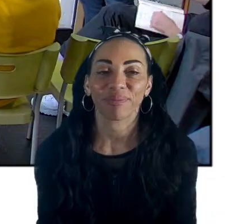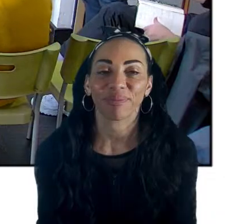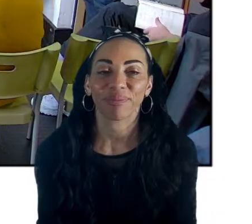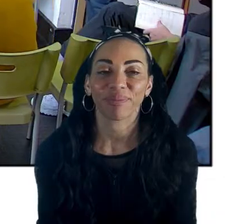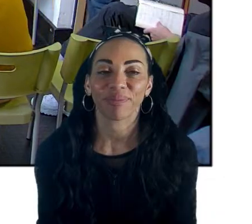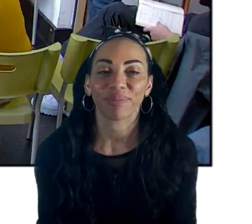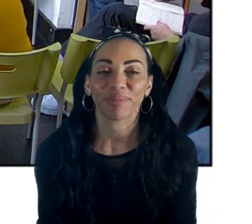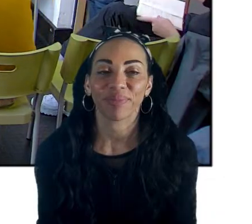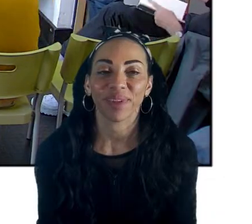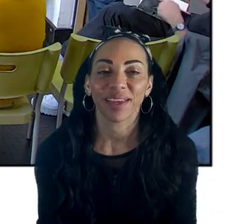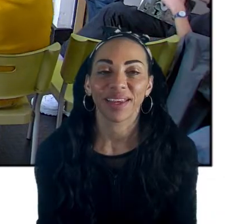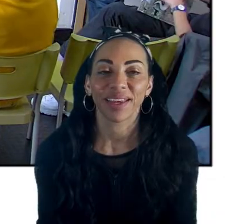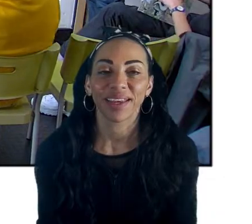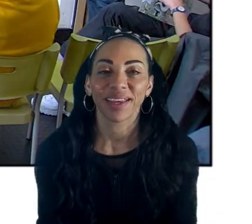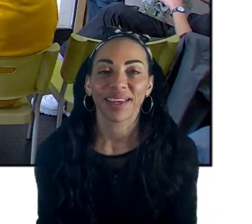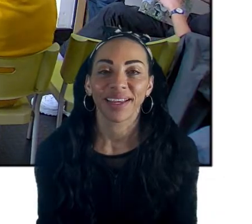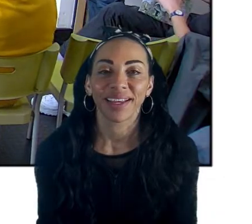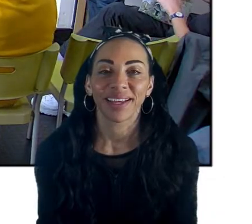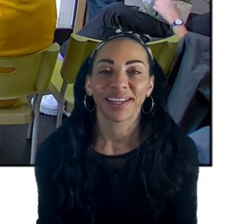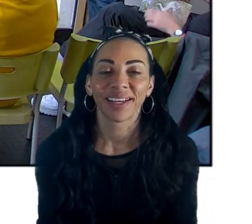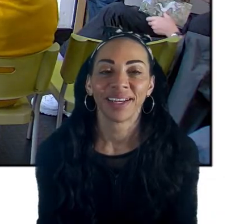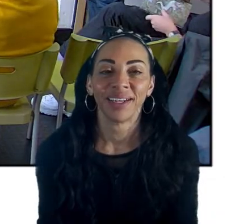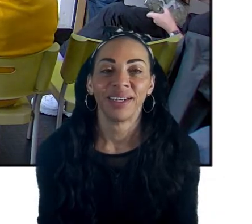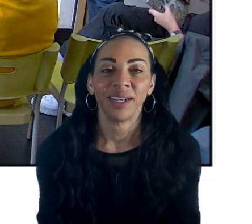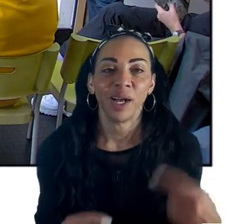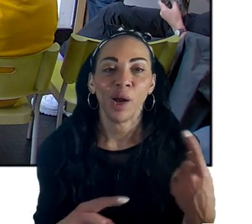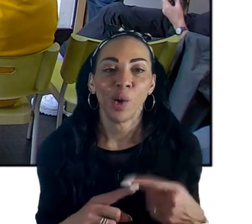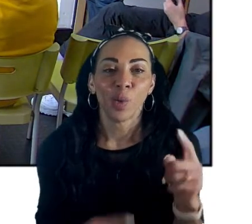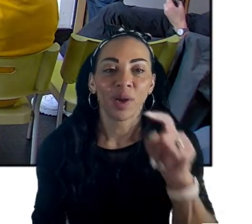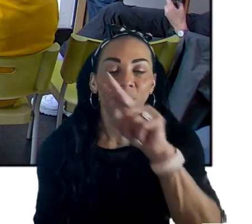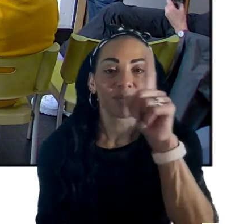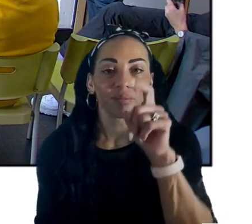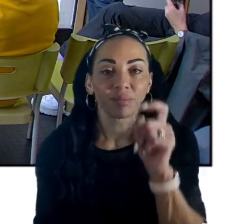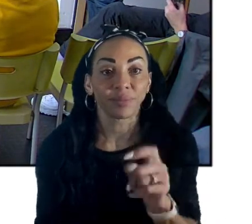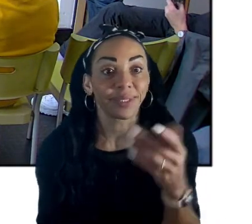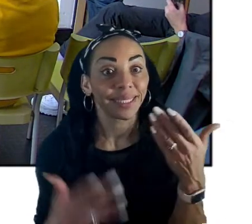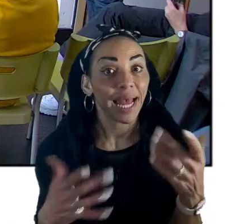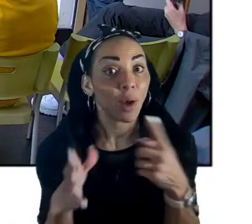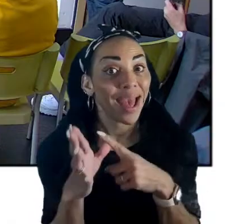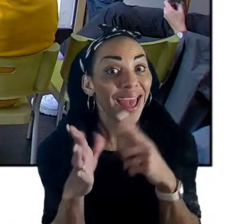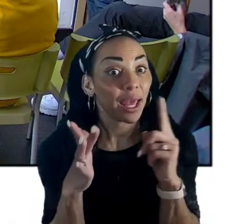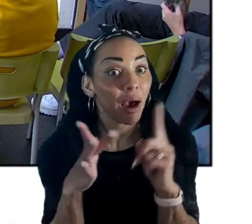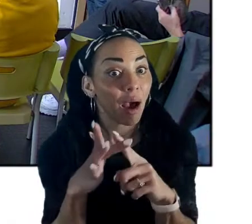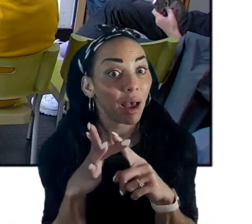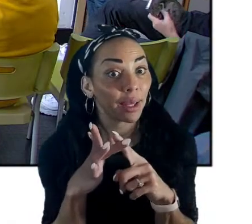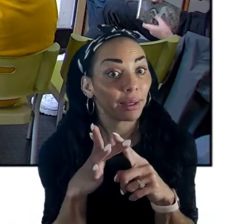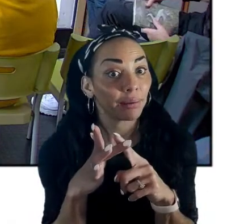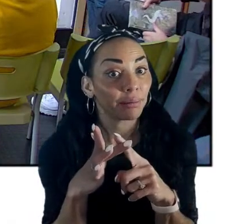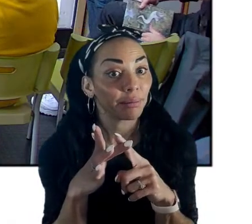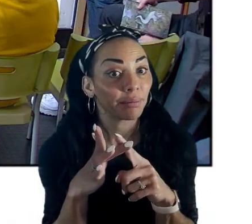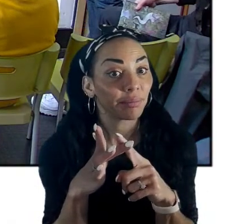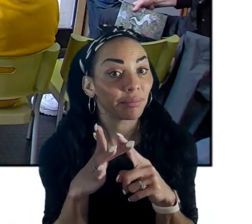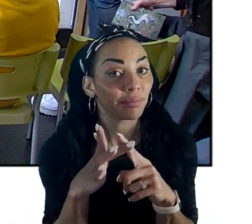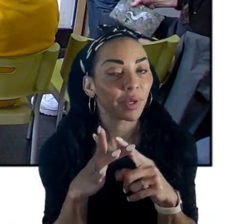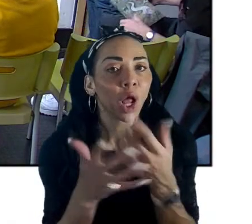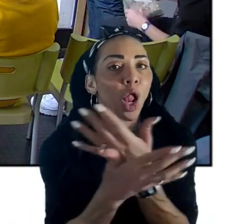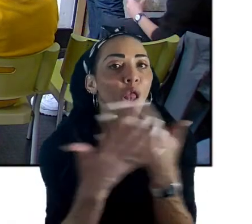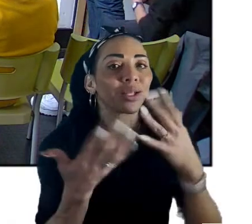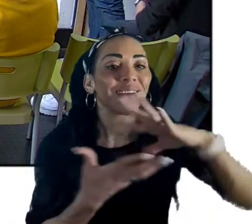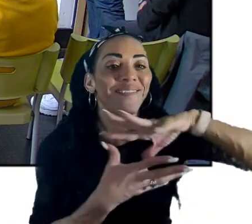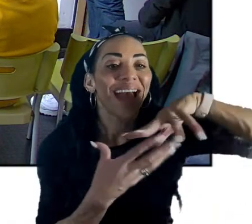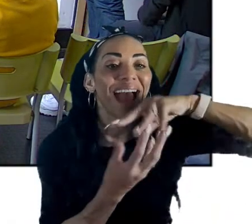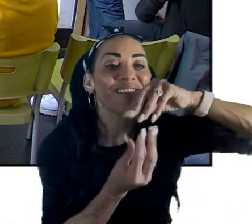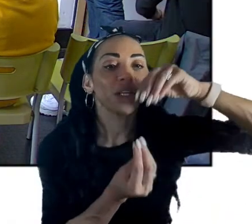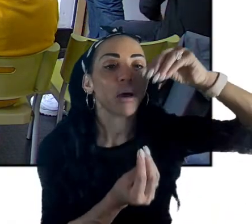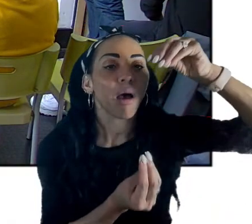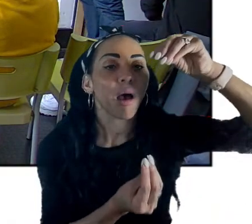Hi, just a quick question. Are you going to consider now, with the advent of AI and these avatars now that are going to be used, obviously, as the